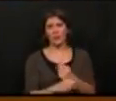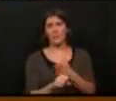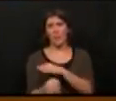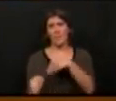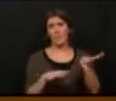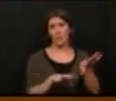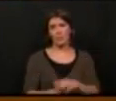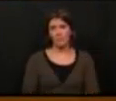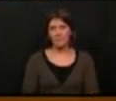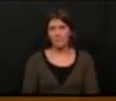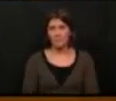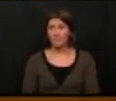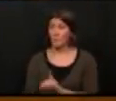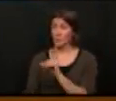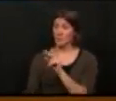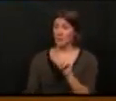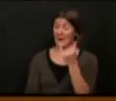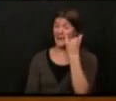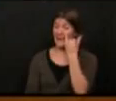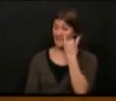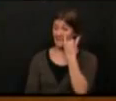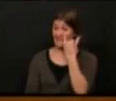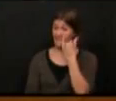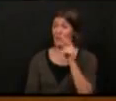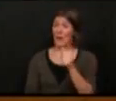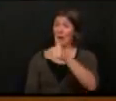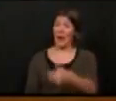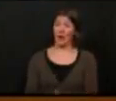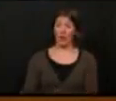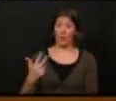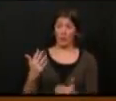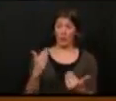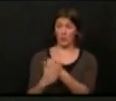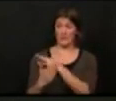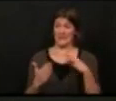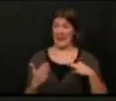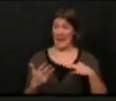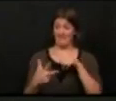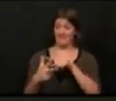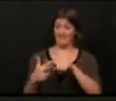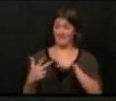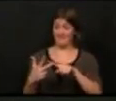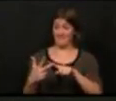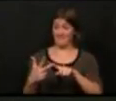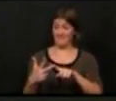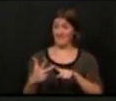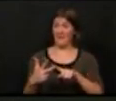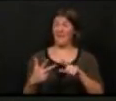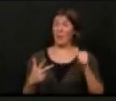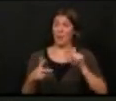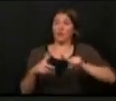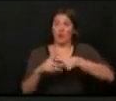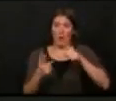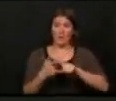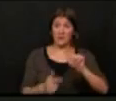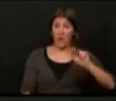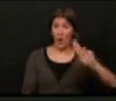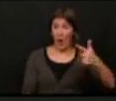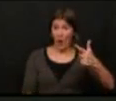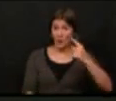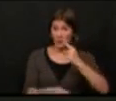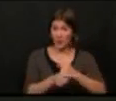on. Okay. So if you're funded to hire three new officers, they won't actually be up and running until August. Is that right? If they